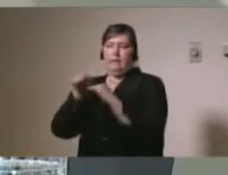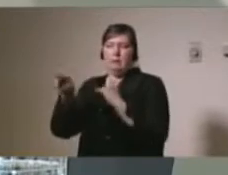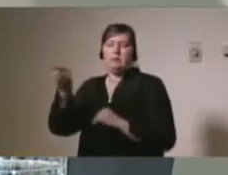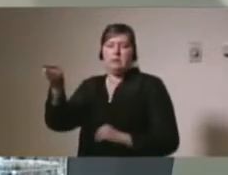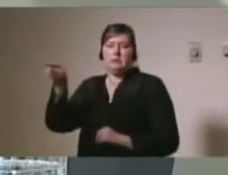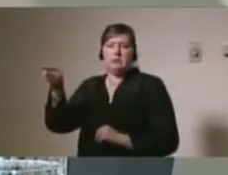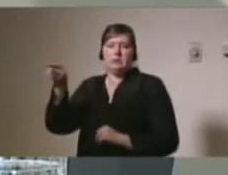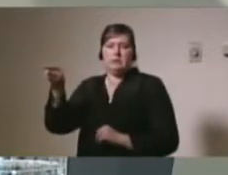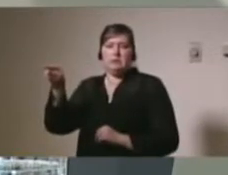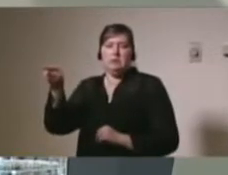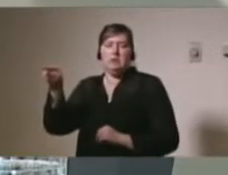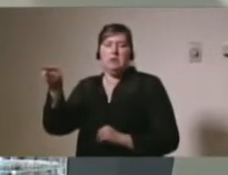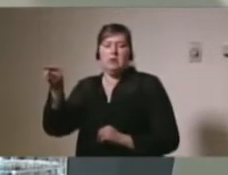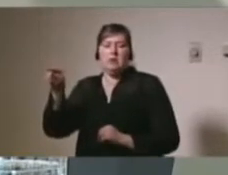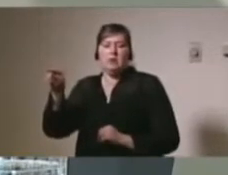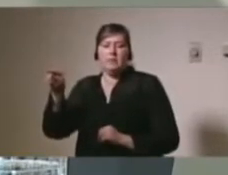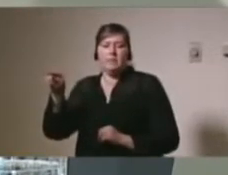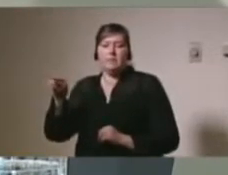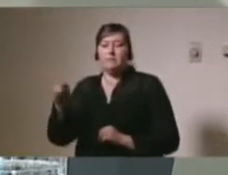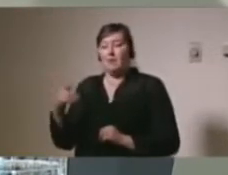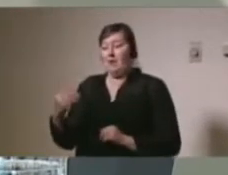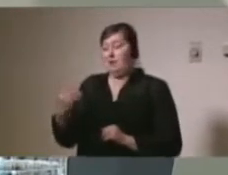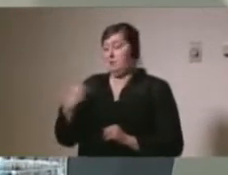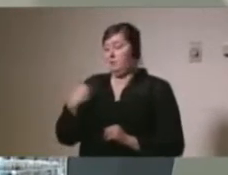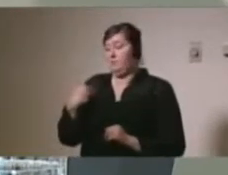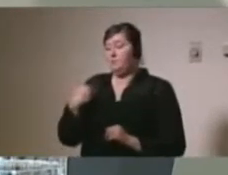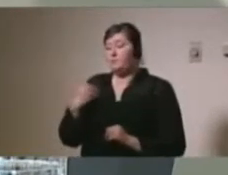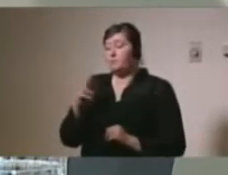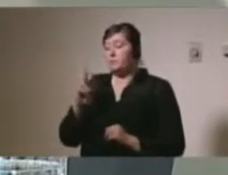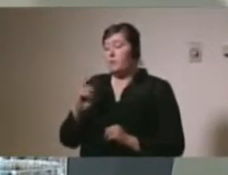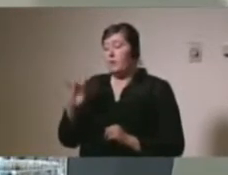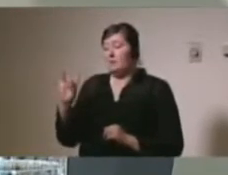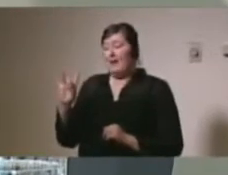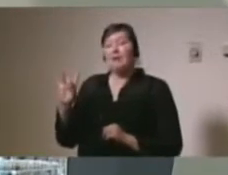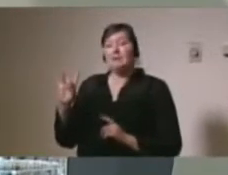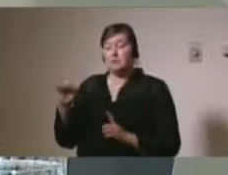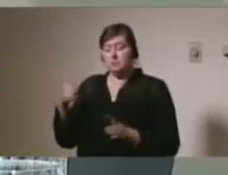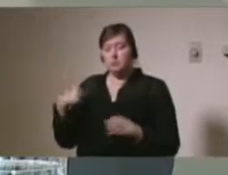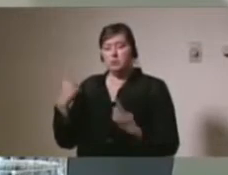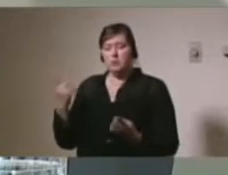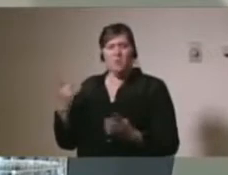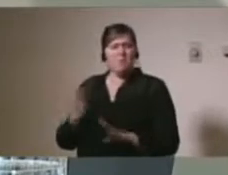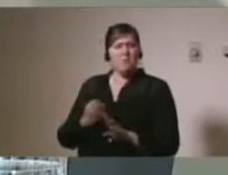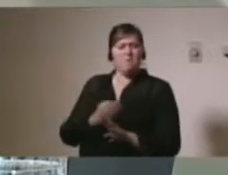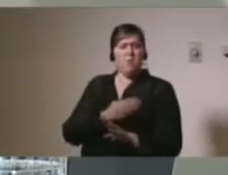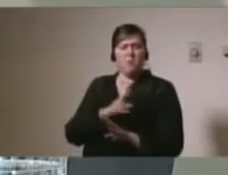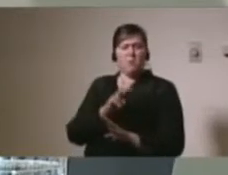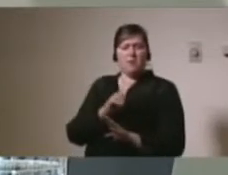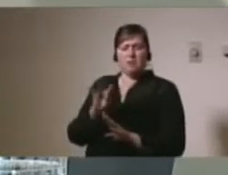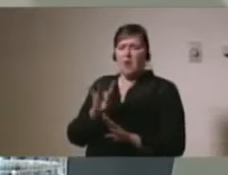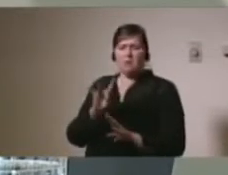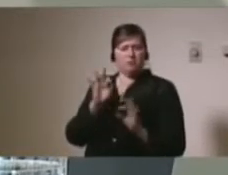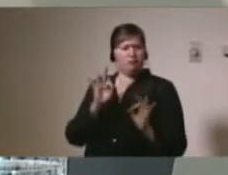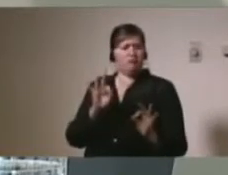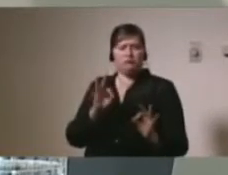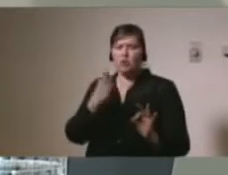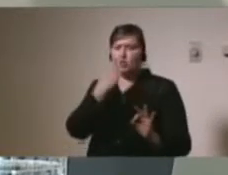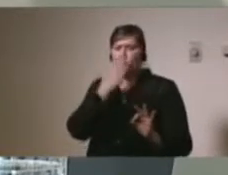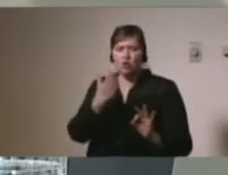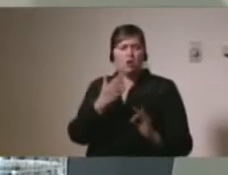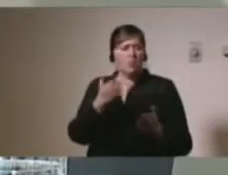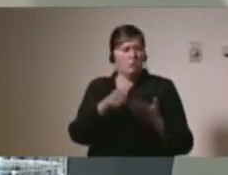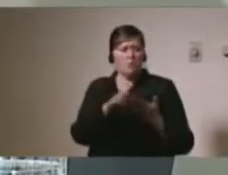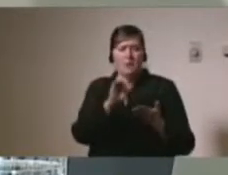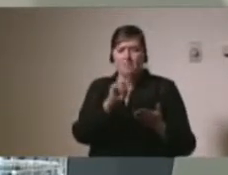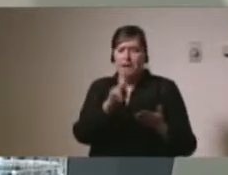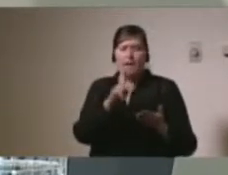the credit crisis we've been in since 2008, we were well positioned. Our postal bank, we were well positioned